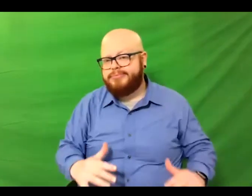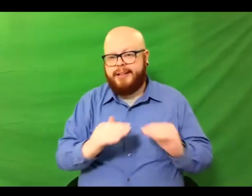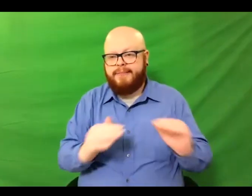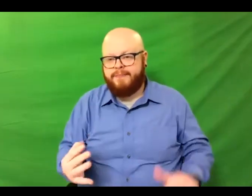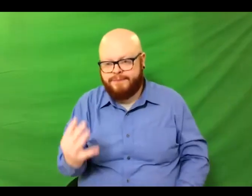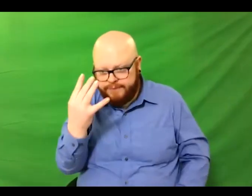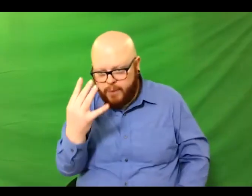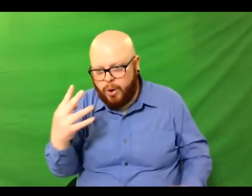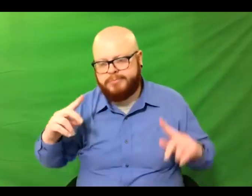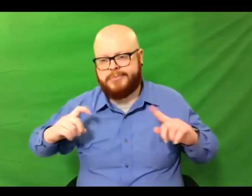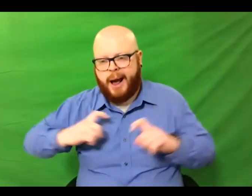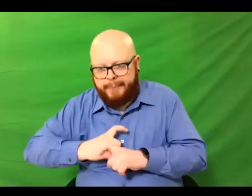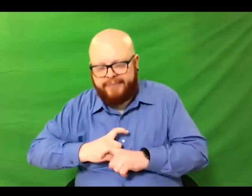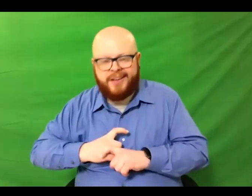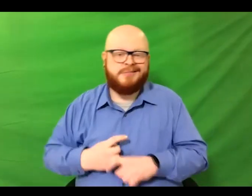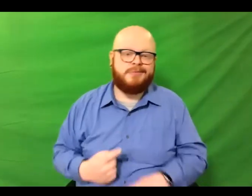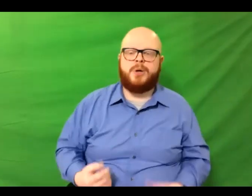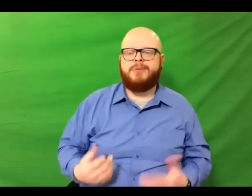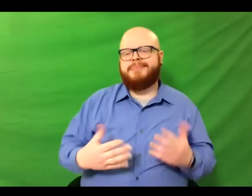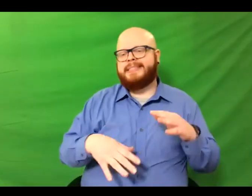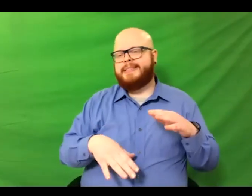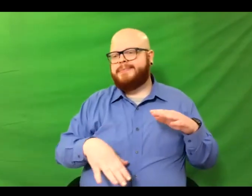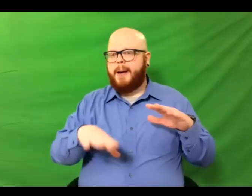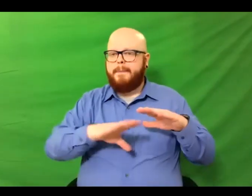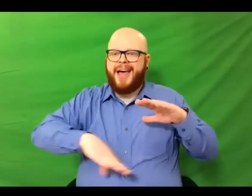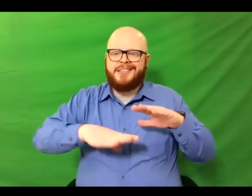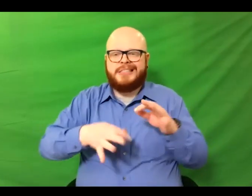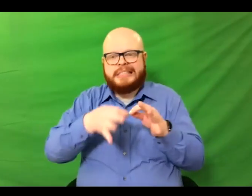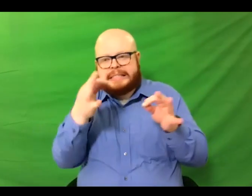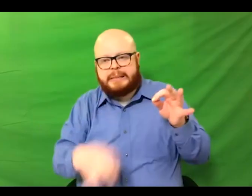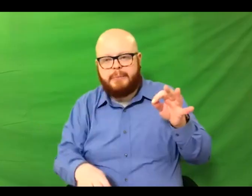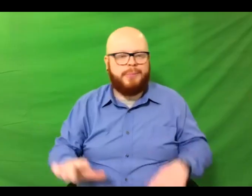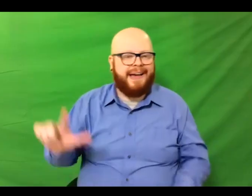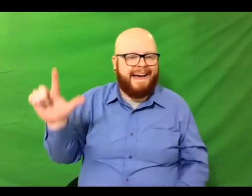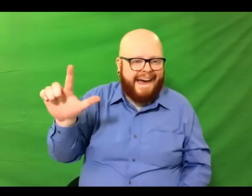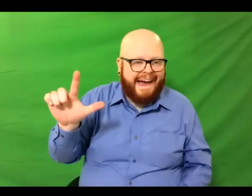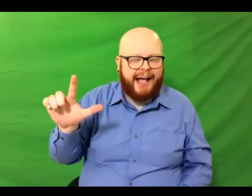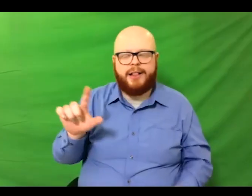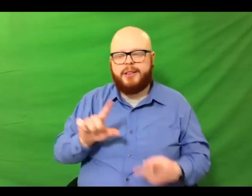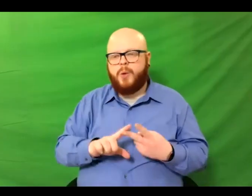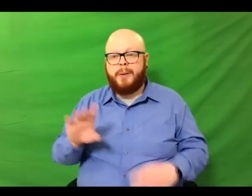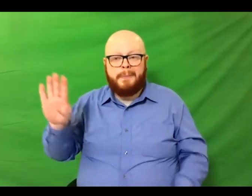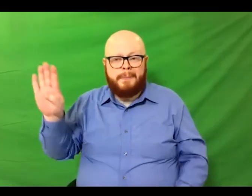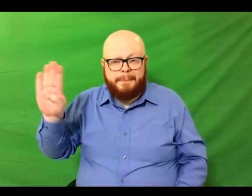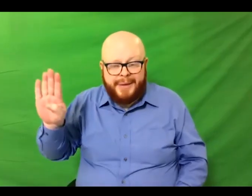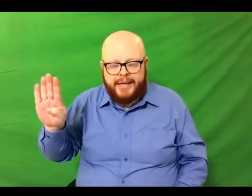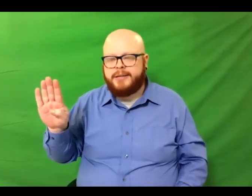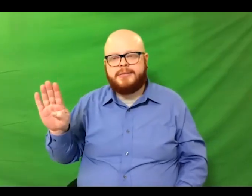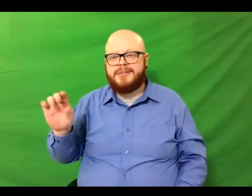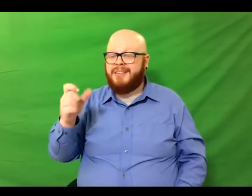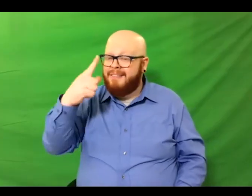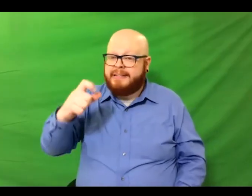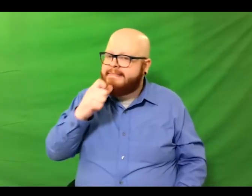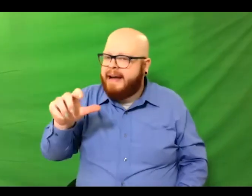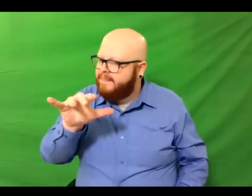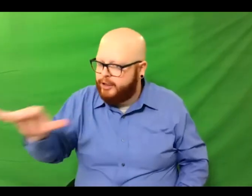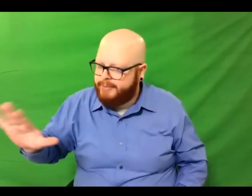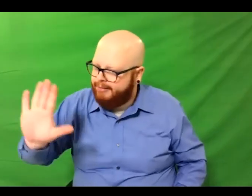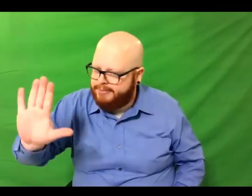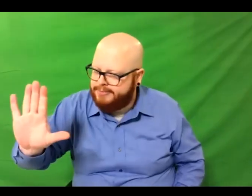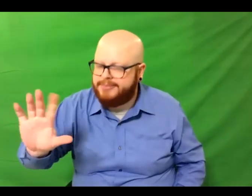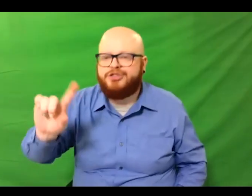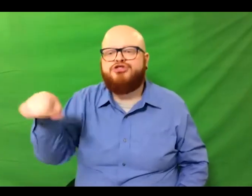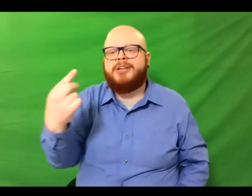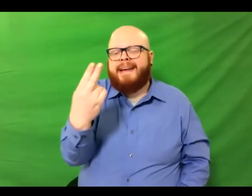more simplistic hand shape is going to be L hand shape or the B hand shape, but we're not using it as the manual alphabet. So kind of keep in mind